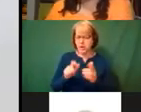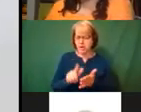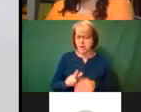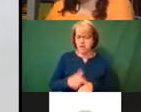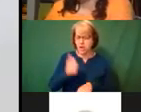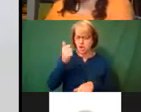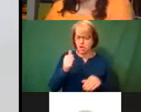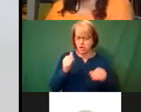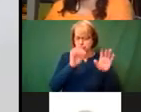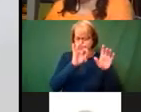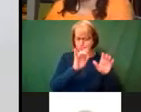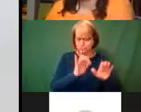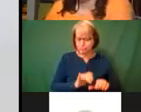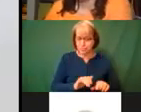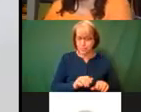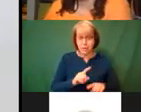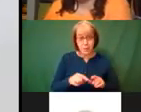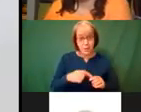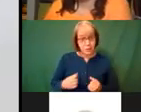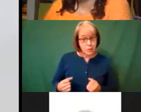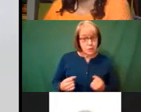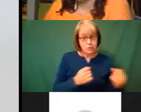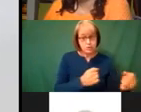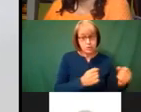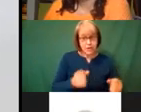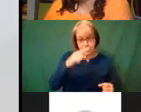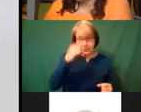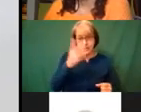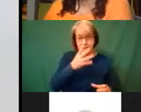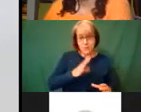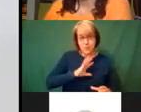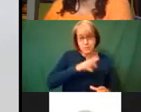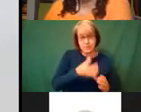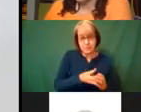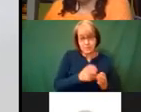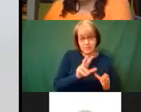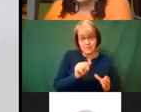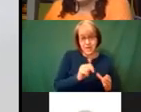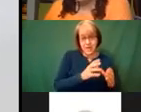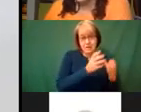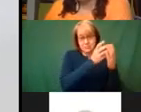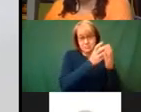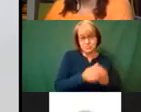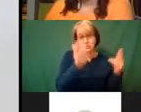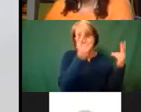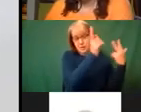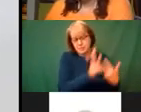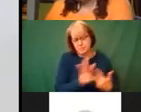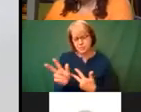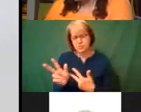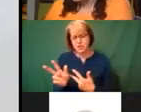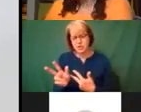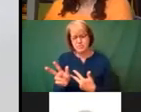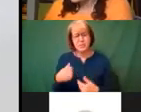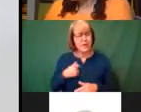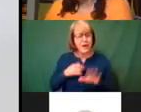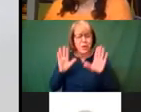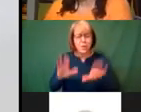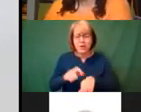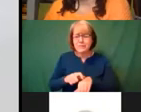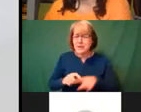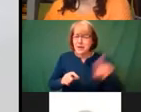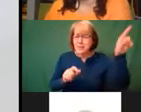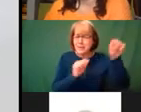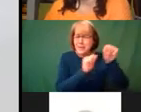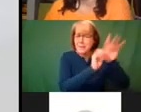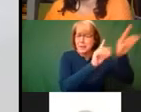in the national park while I was driving a van full of Black women down the mountain after experiencing a magical hike together. I'm going to tell you about the